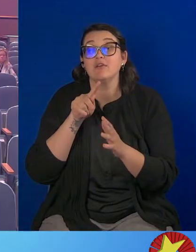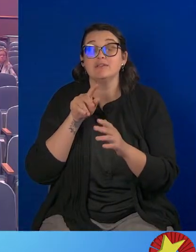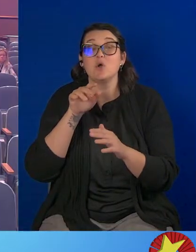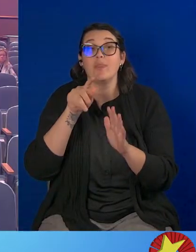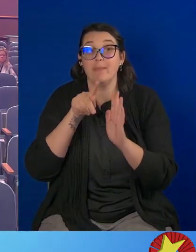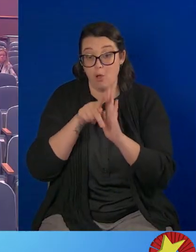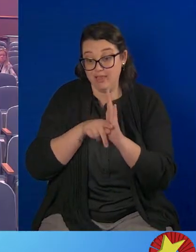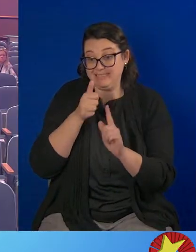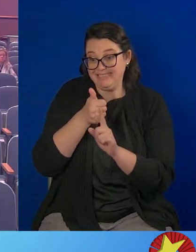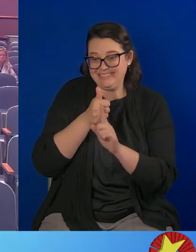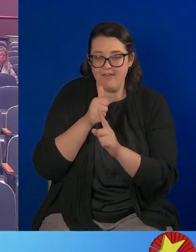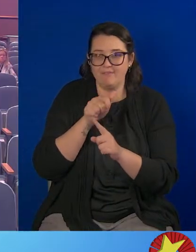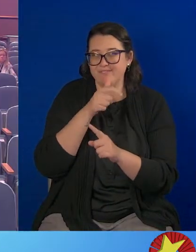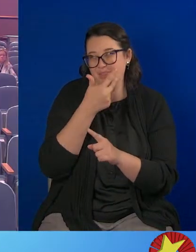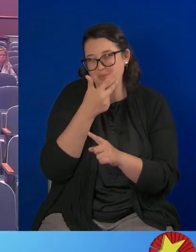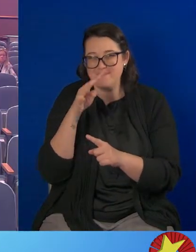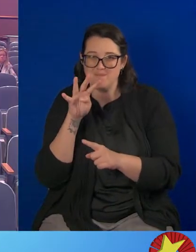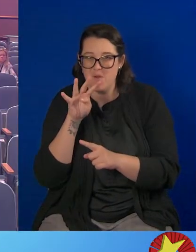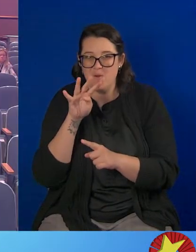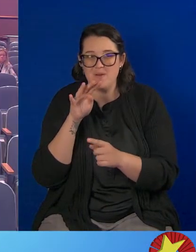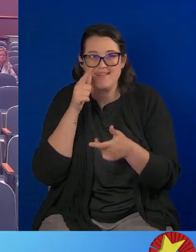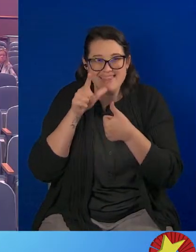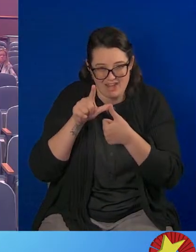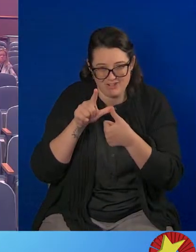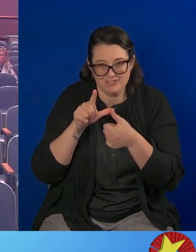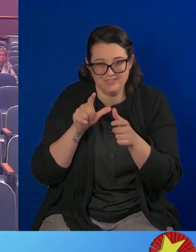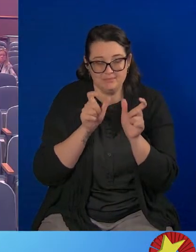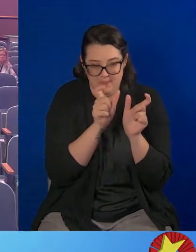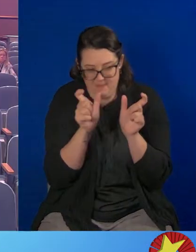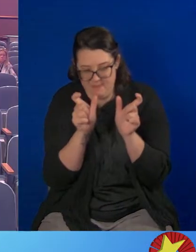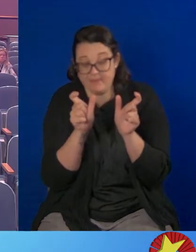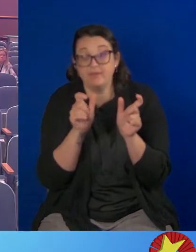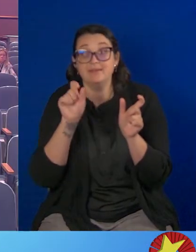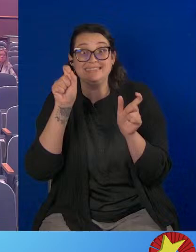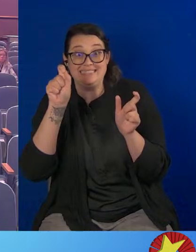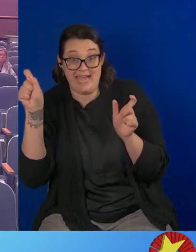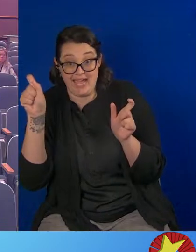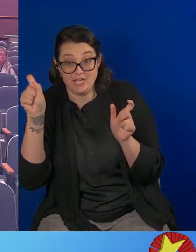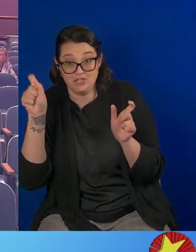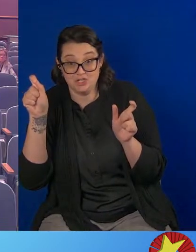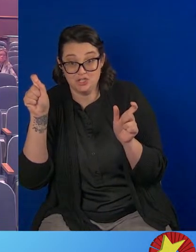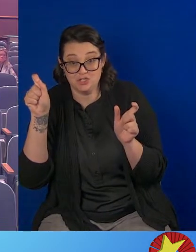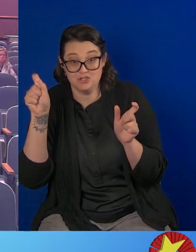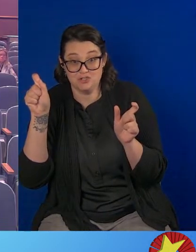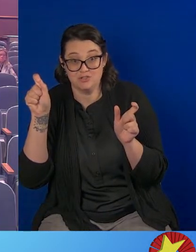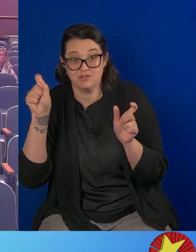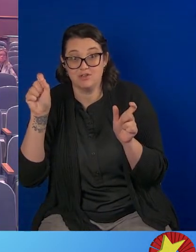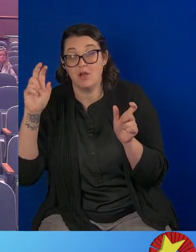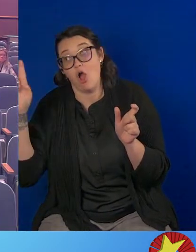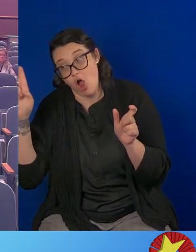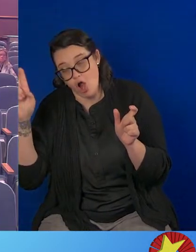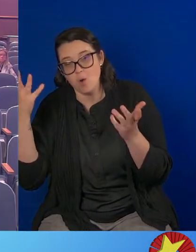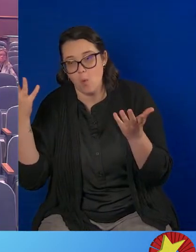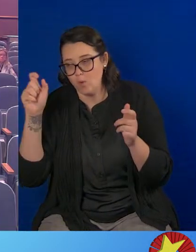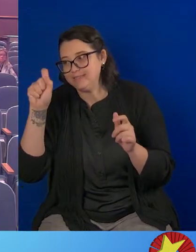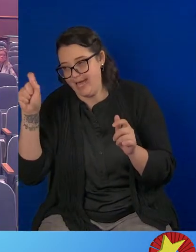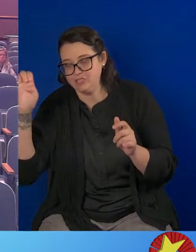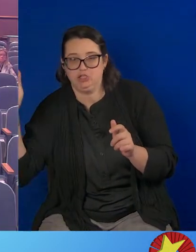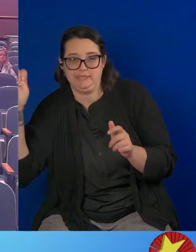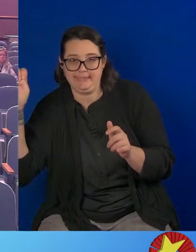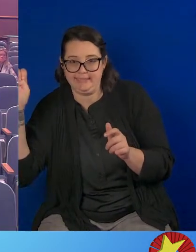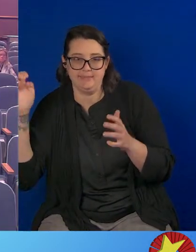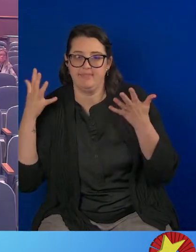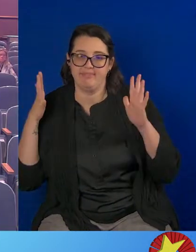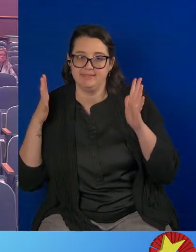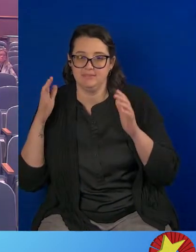and then if you see a dash next to it, and it's either going to be a regulation or an exhibit after